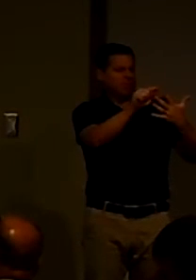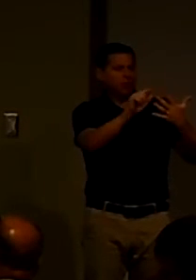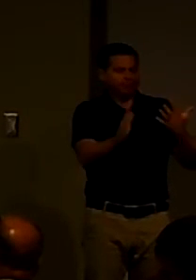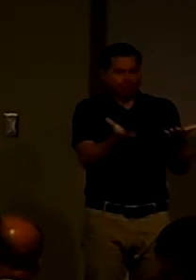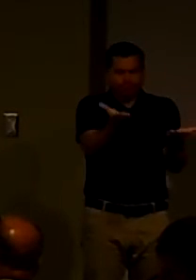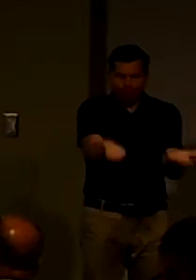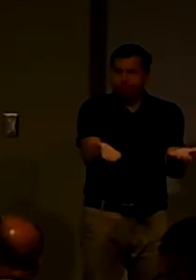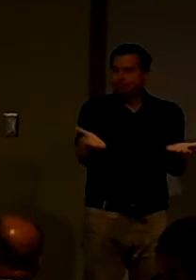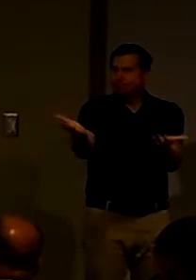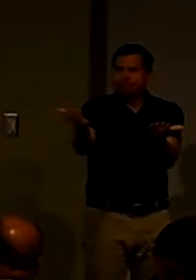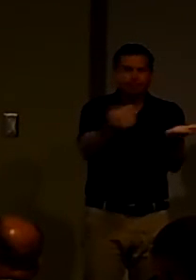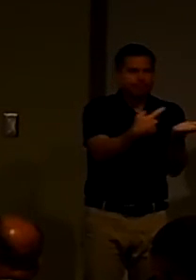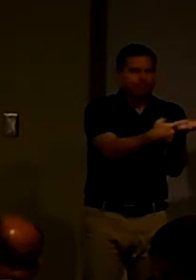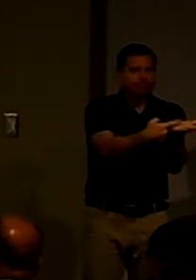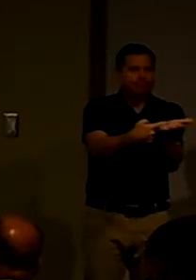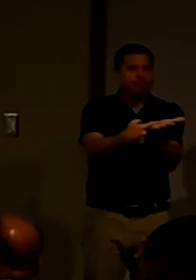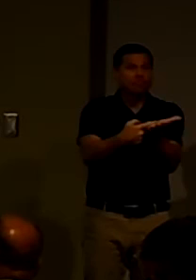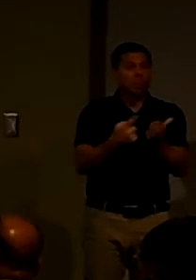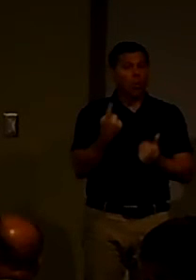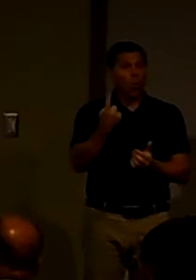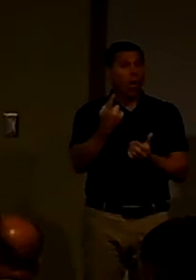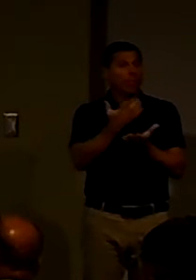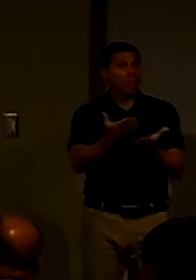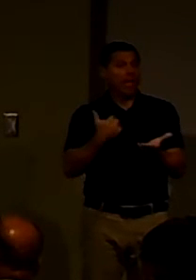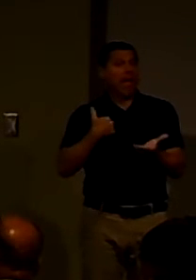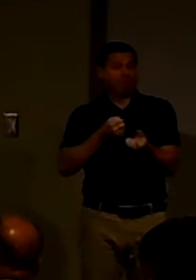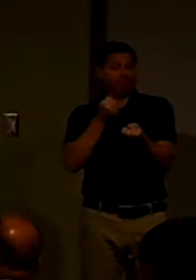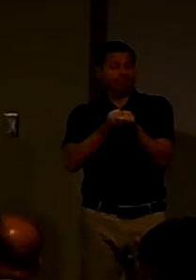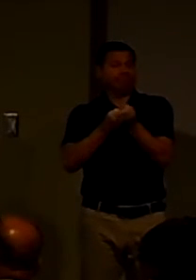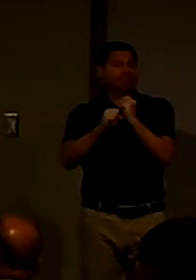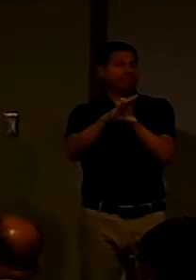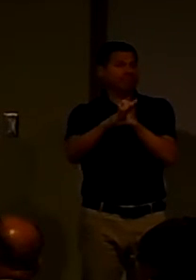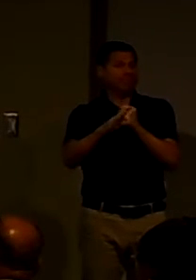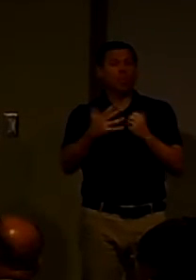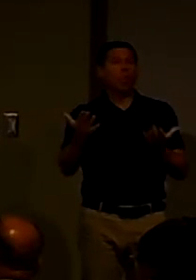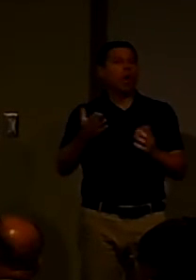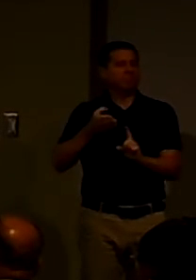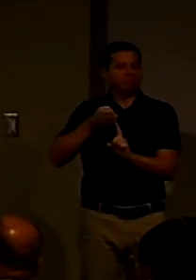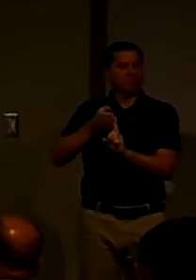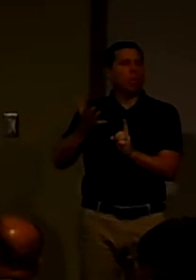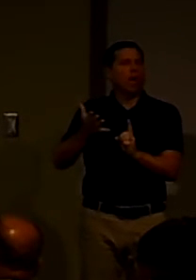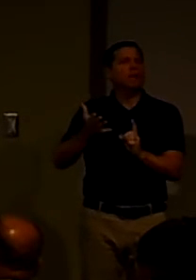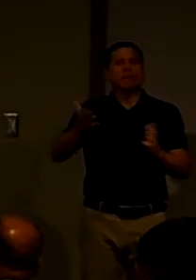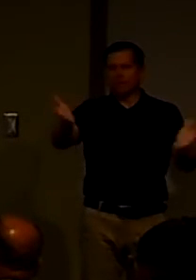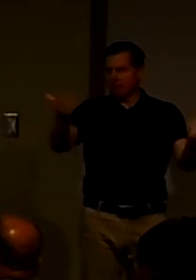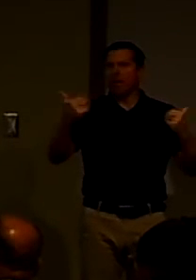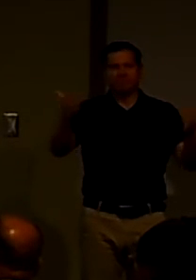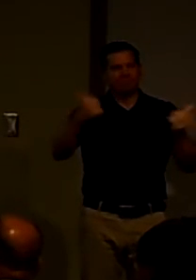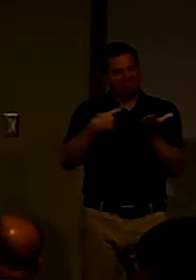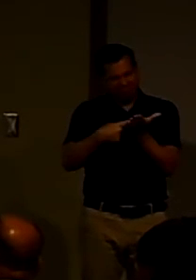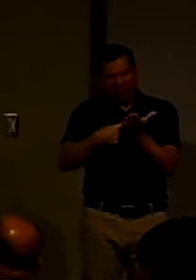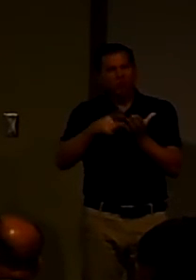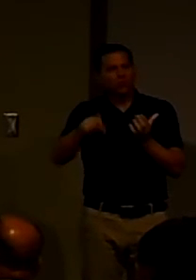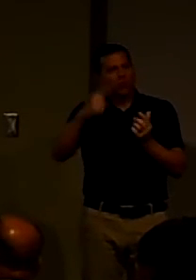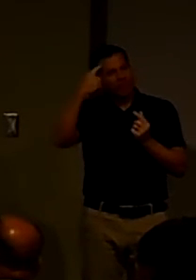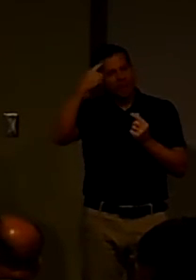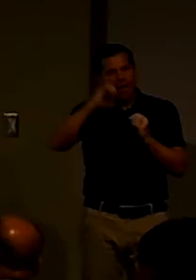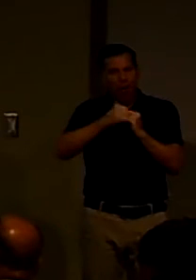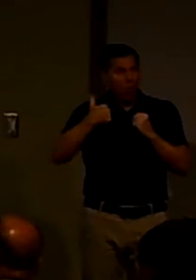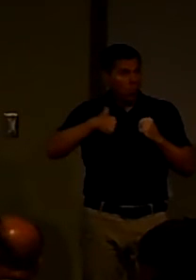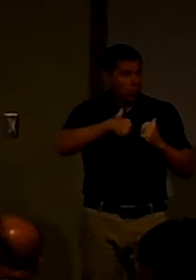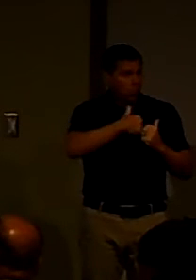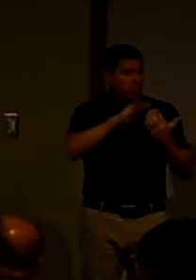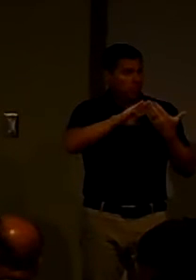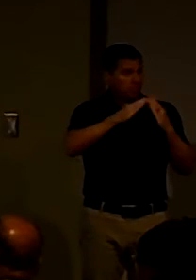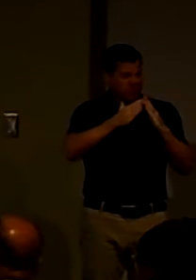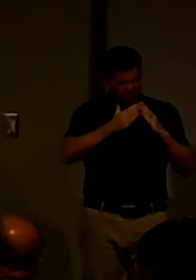on the table. I am here to advocate for the process and moving the process along, moving the conversation along. As a